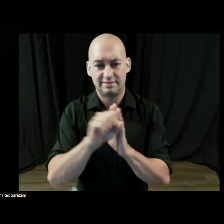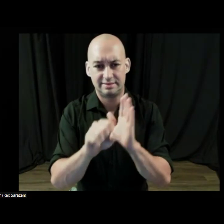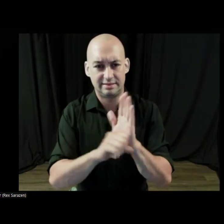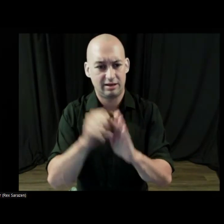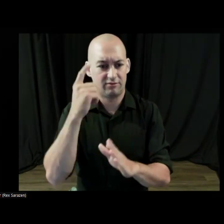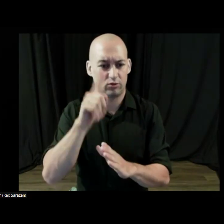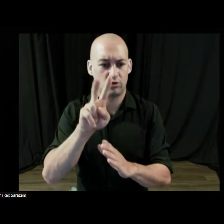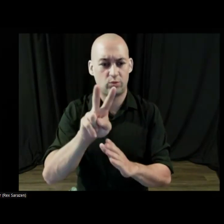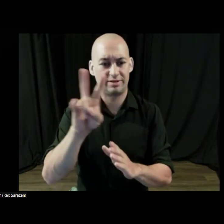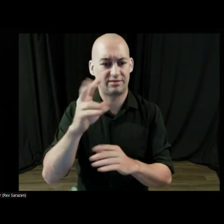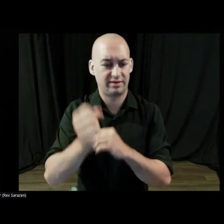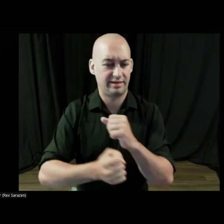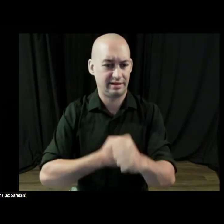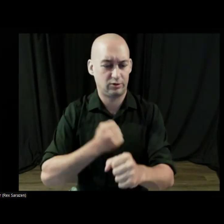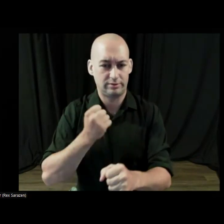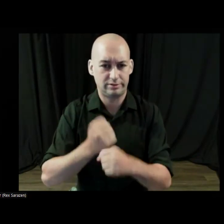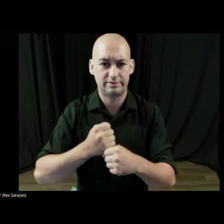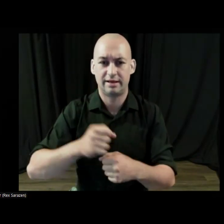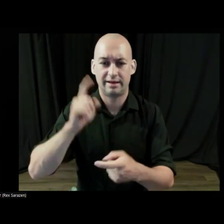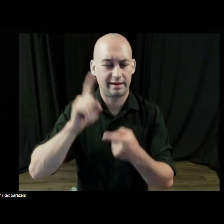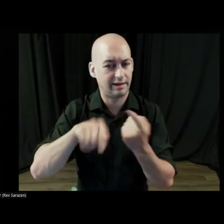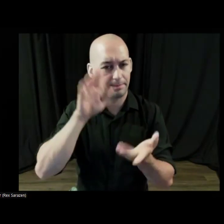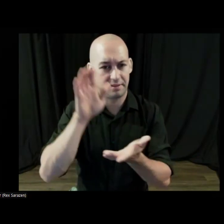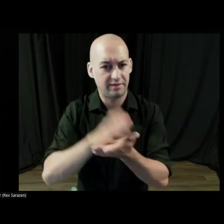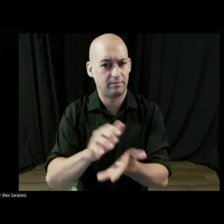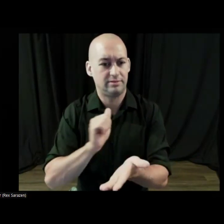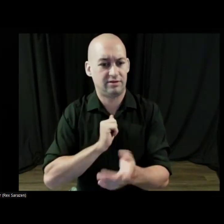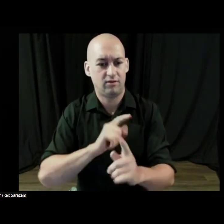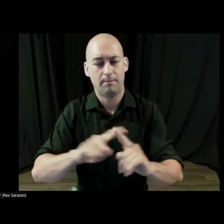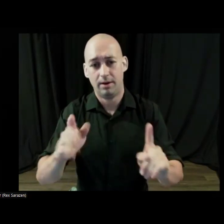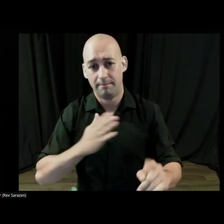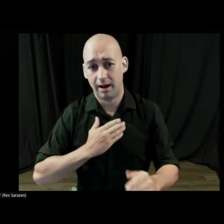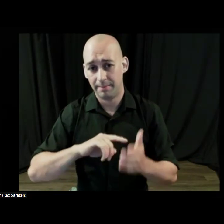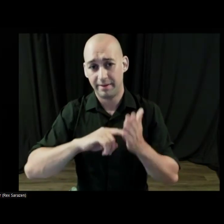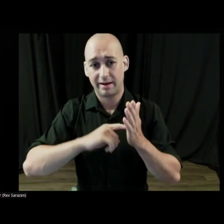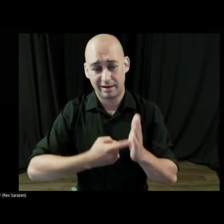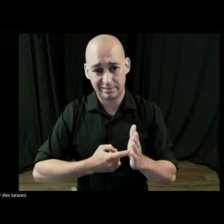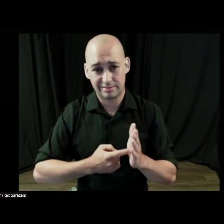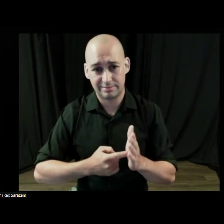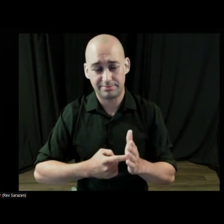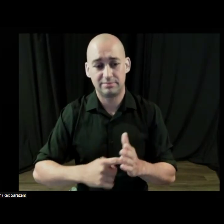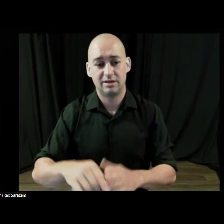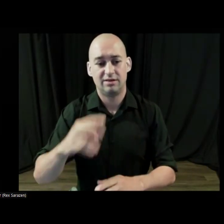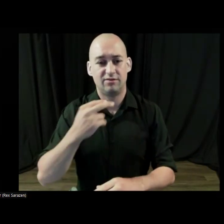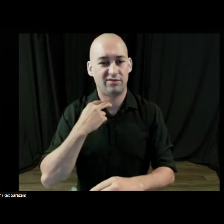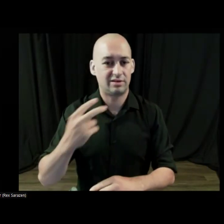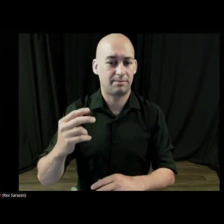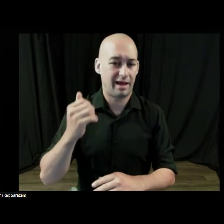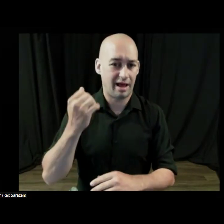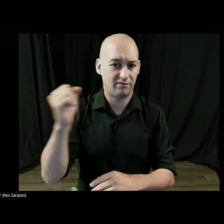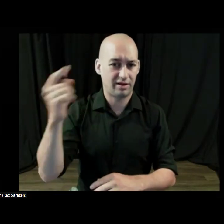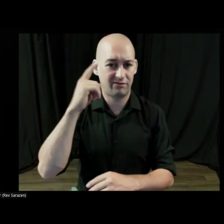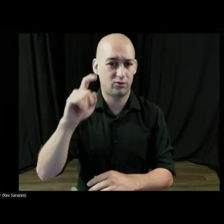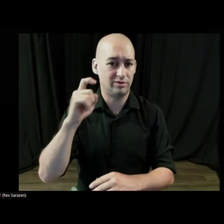I can't even believe it myself. But my beginnings really started as a victim advocate for sexual assault and